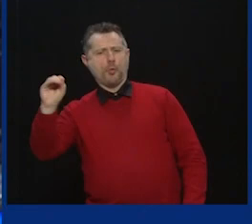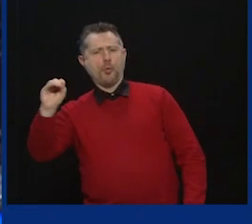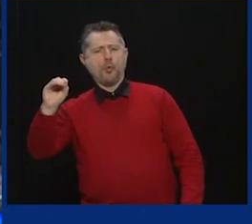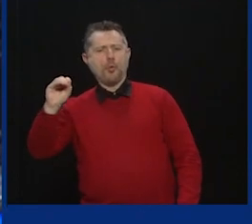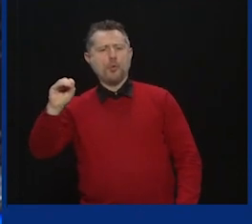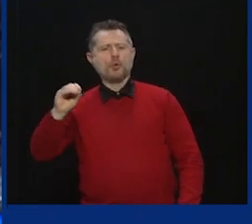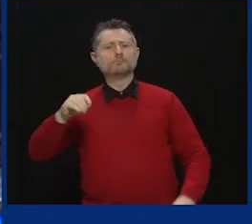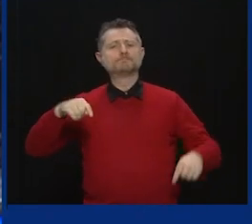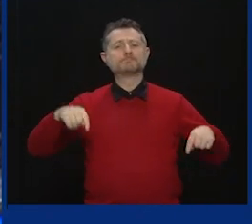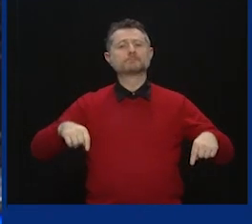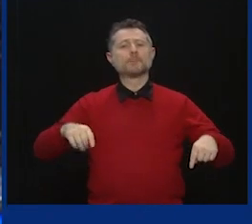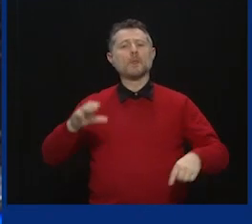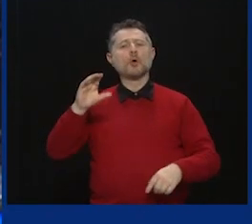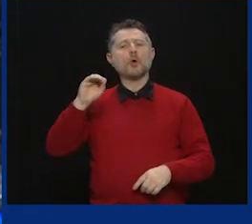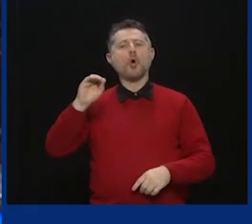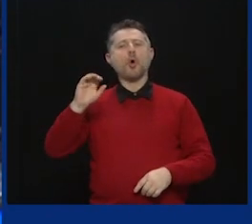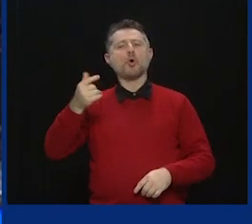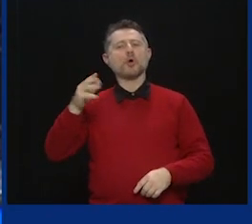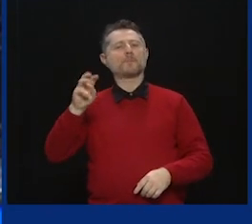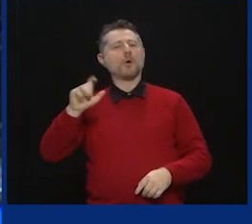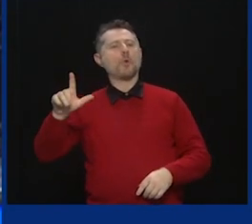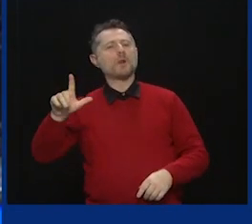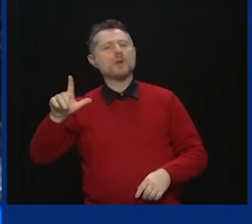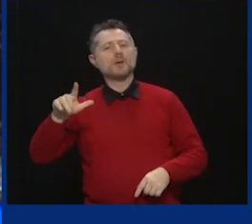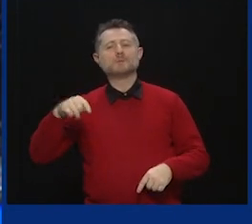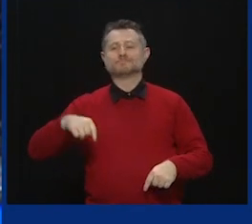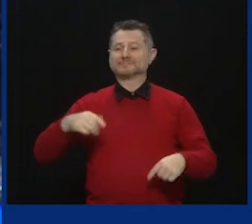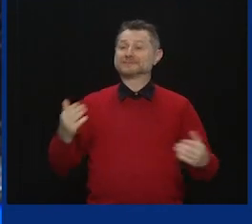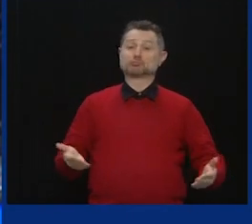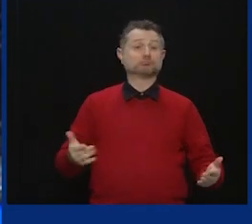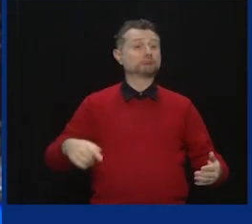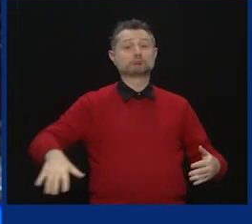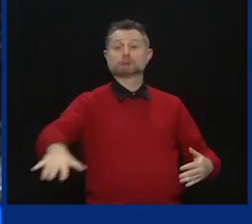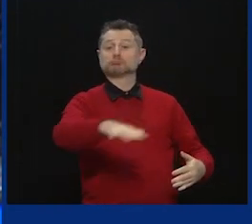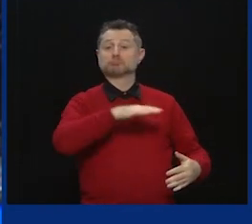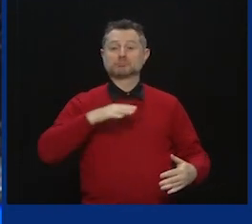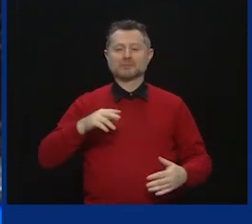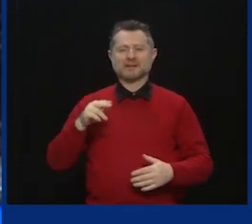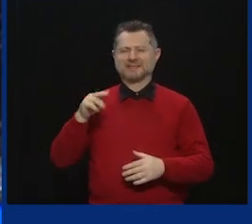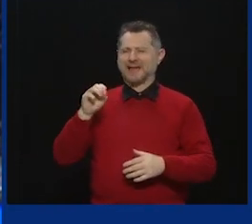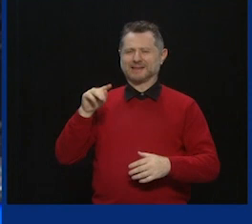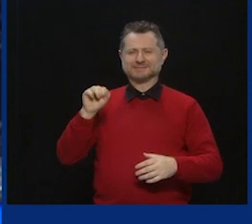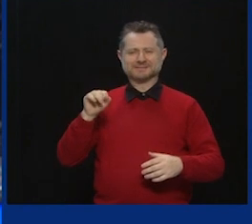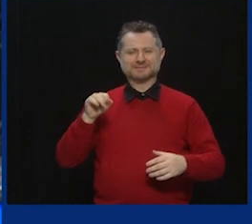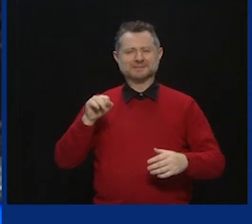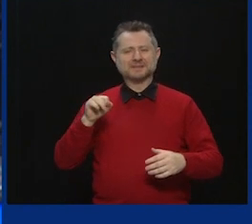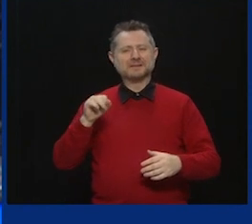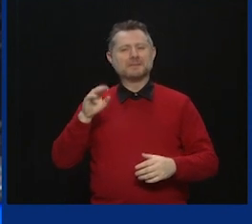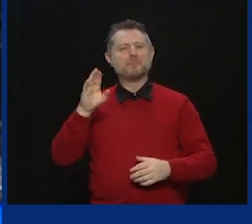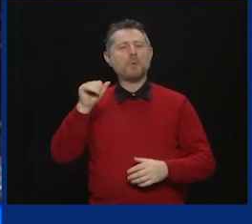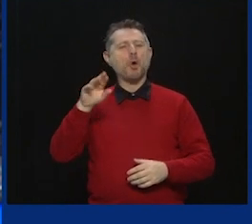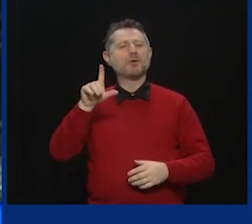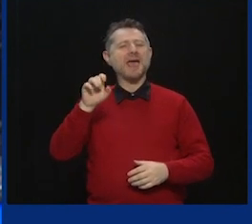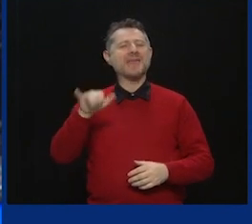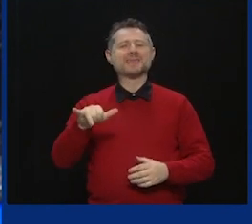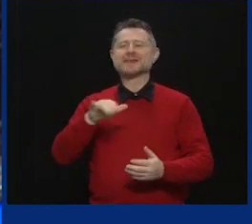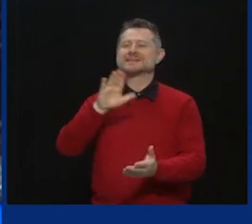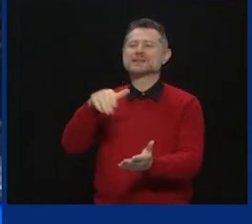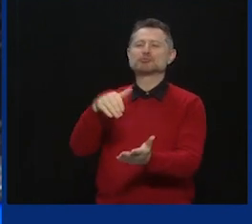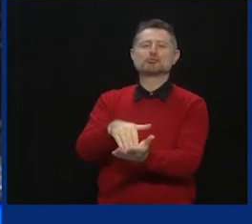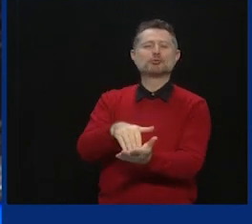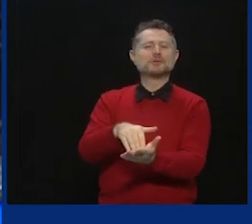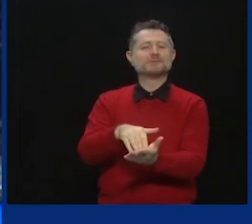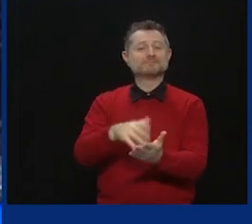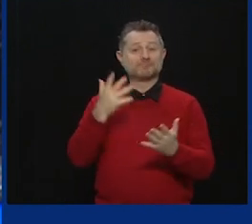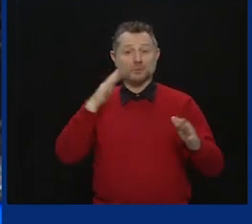and Barclays Center, where we're standing here today. I'm excited to bring everyone together for an important announcement. I want to thank Governor Kathy Hochul